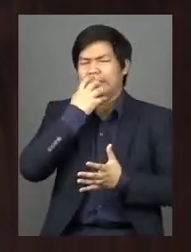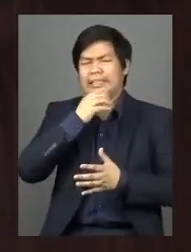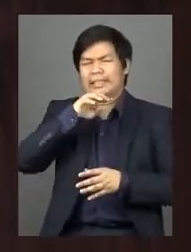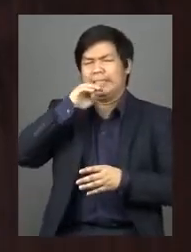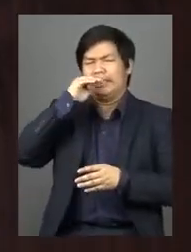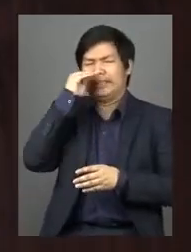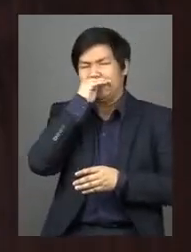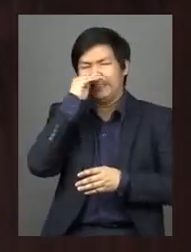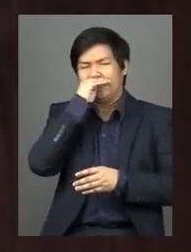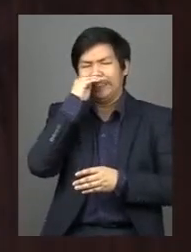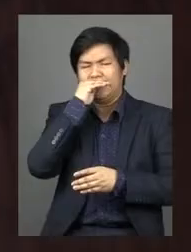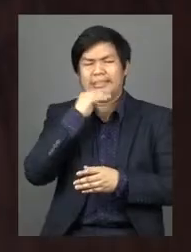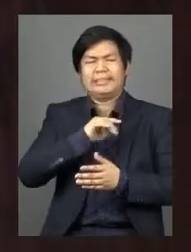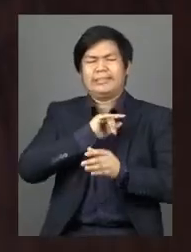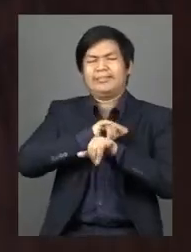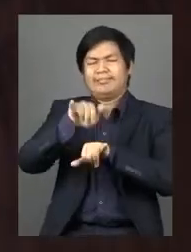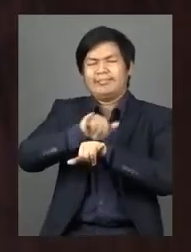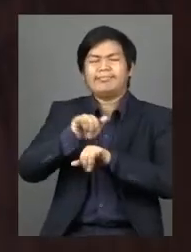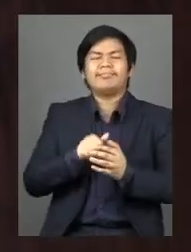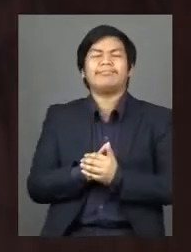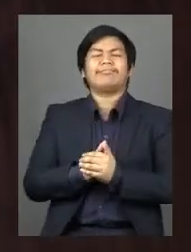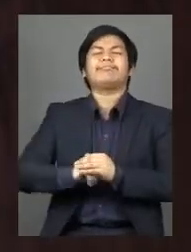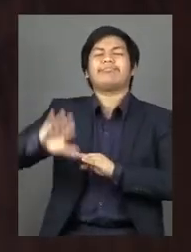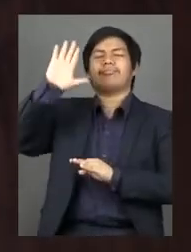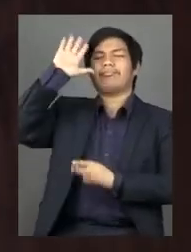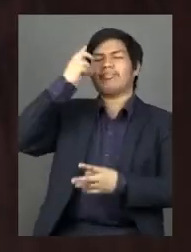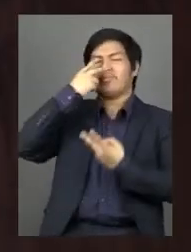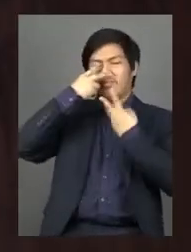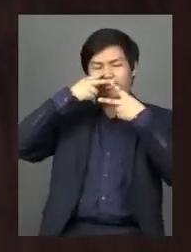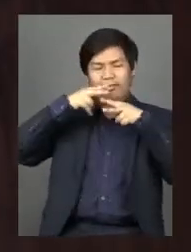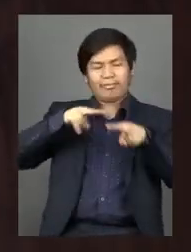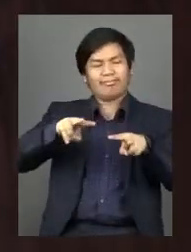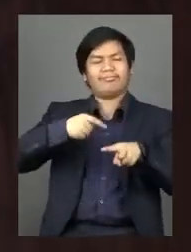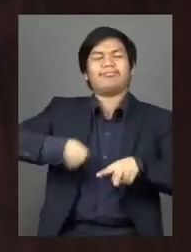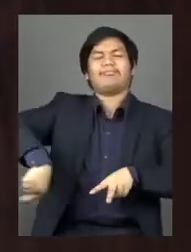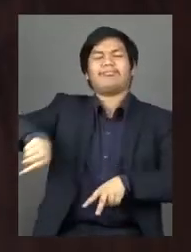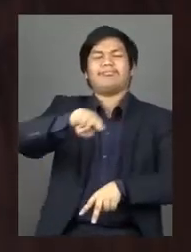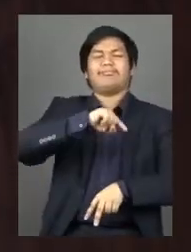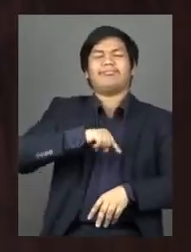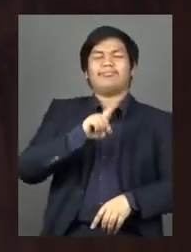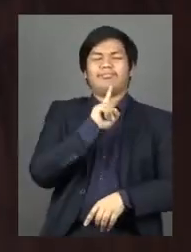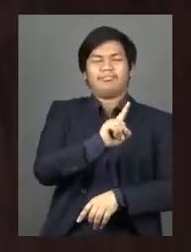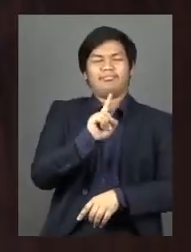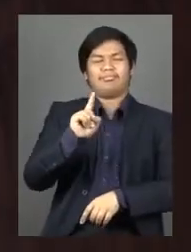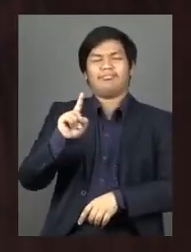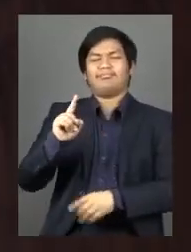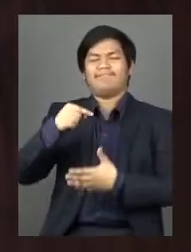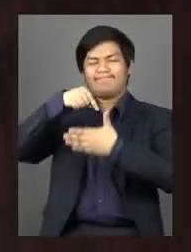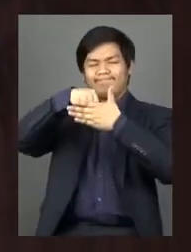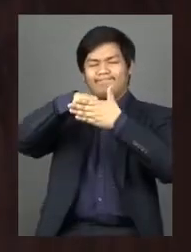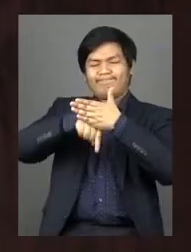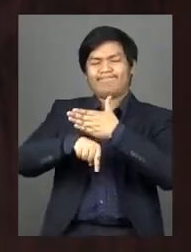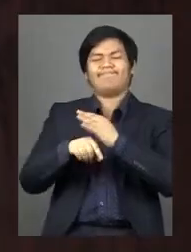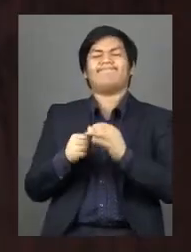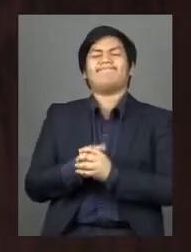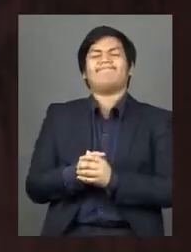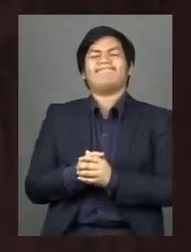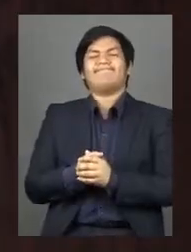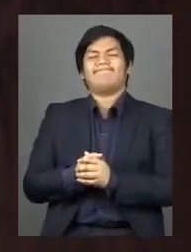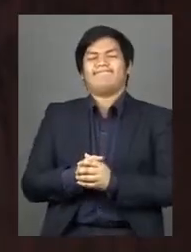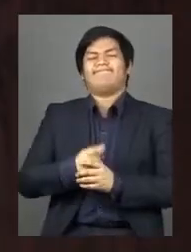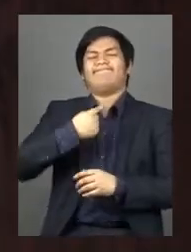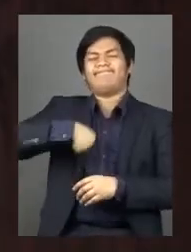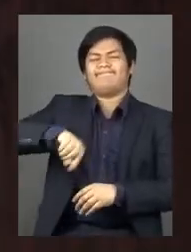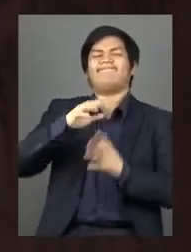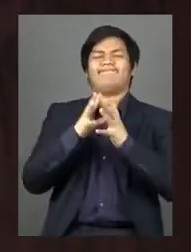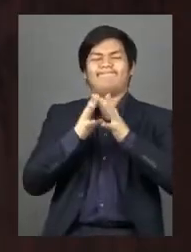tongue. Oh God, you perceive us, each one of us, deeply. How wretched indeed we